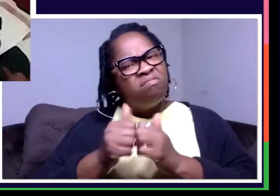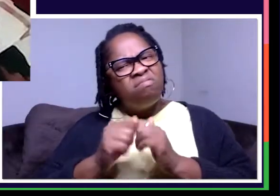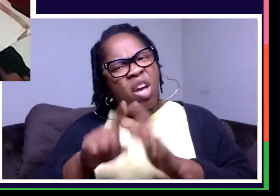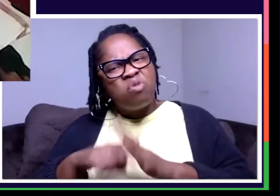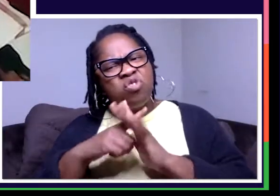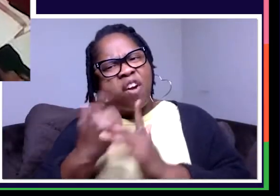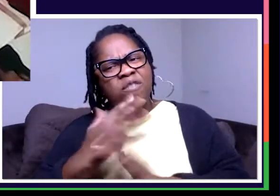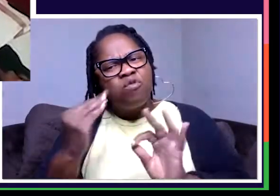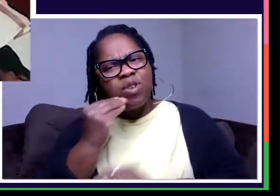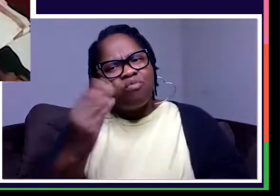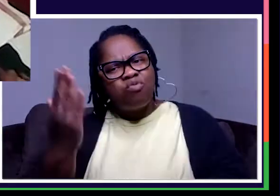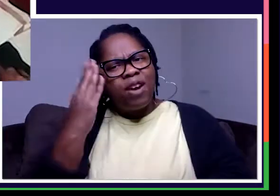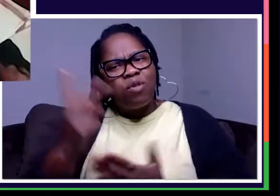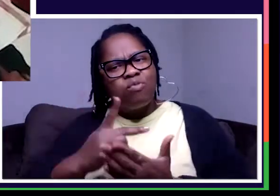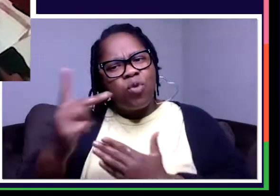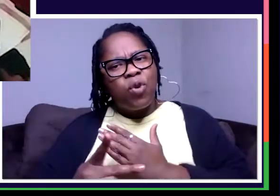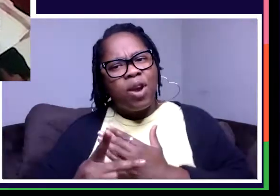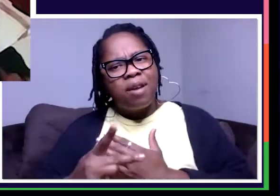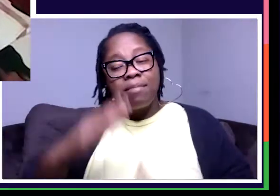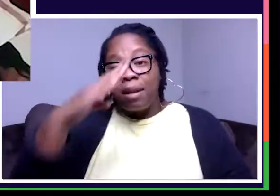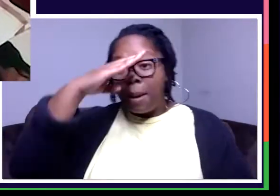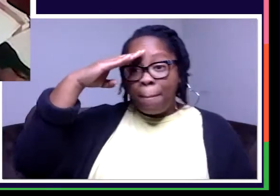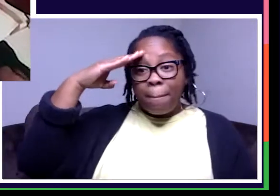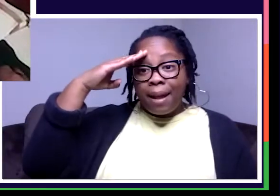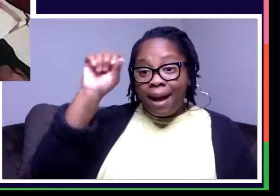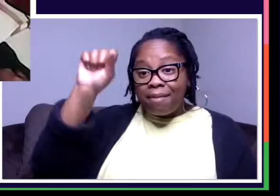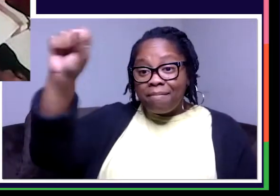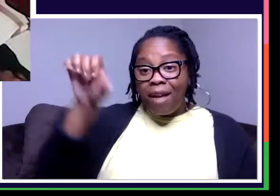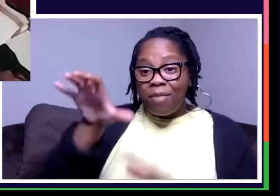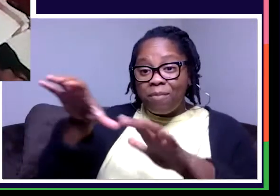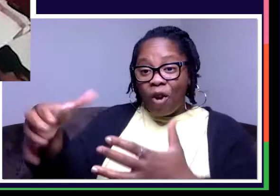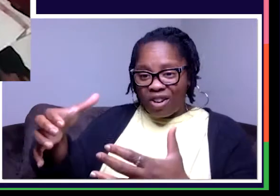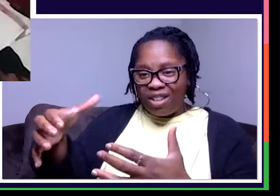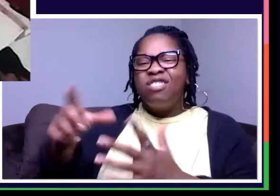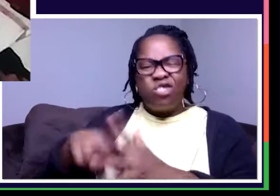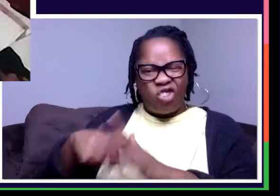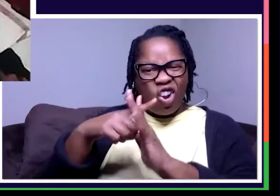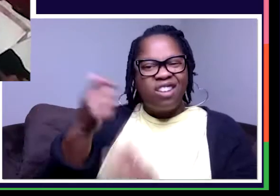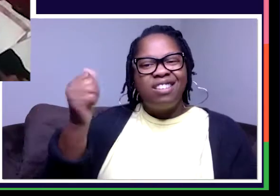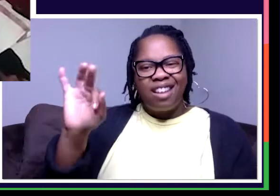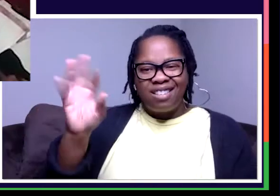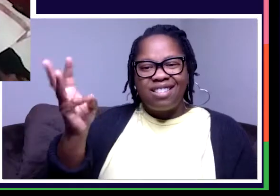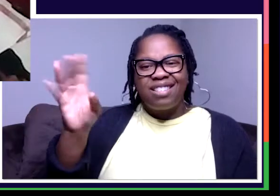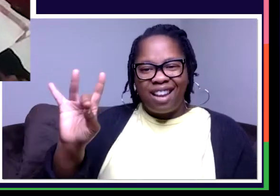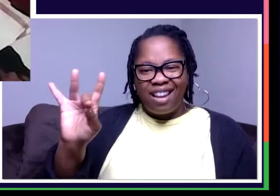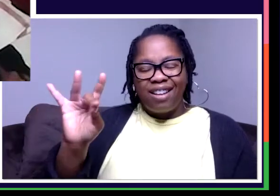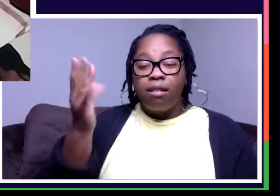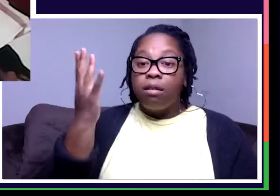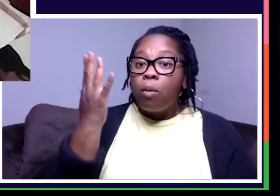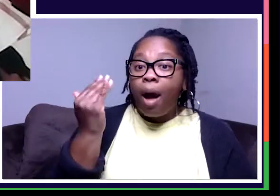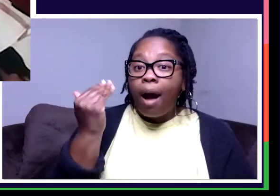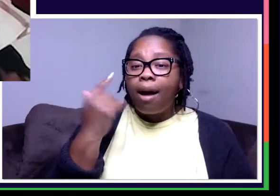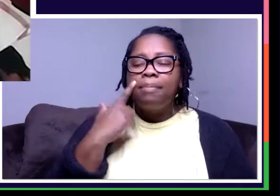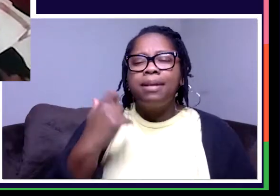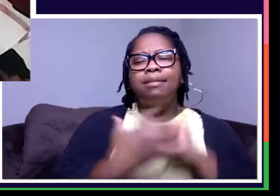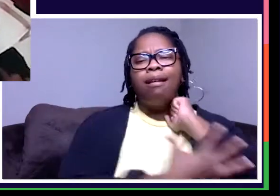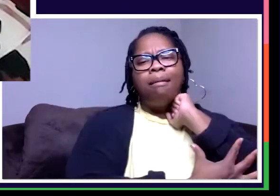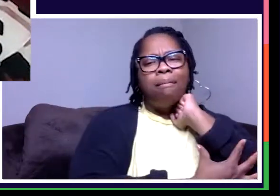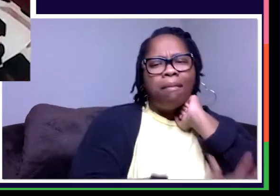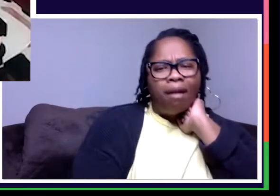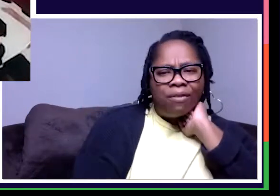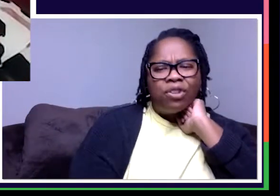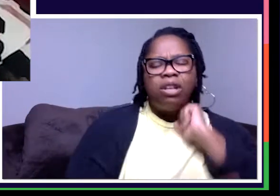Black Panther Party started the free breakfast program in 1968 because hunger